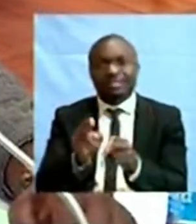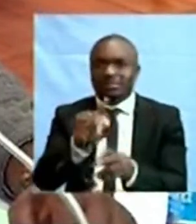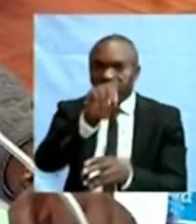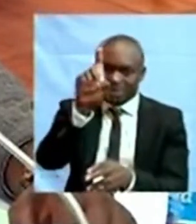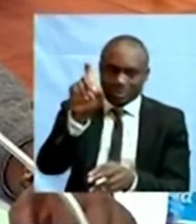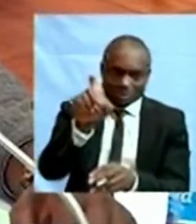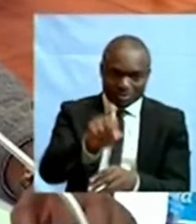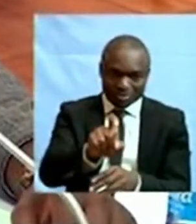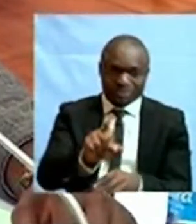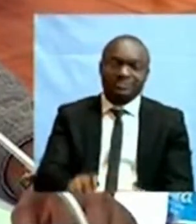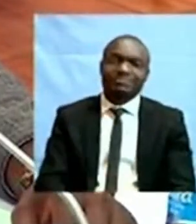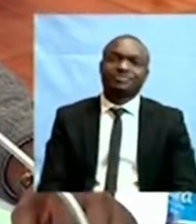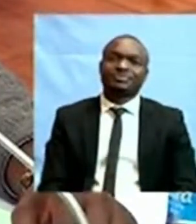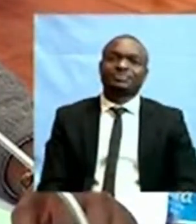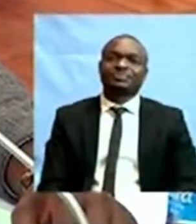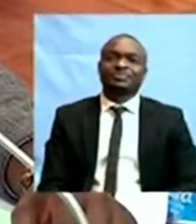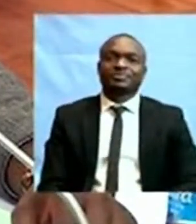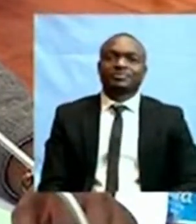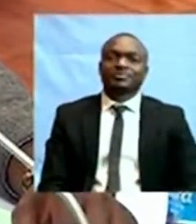question.